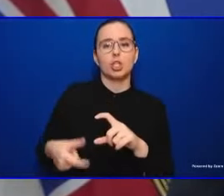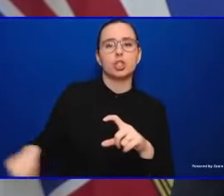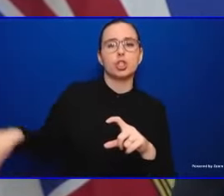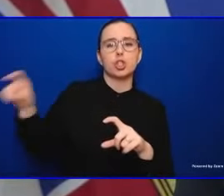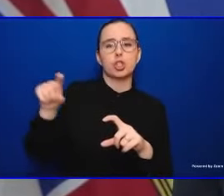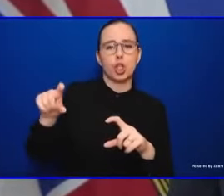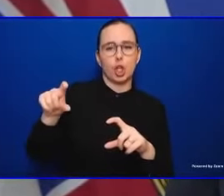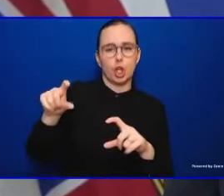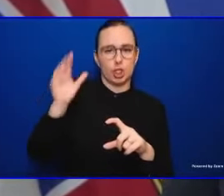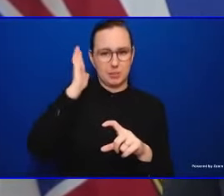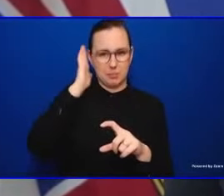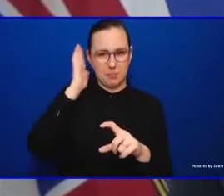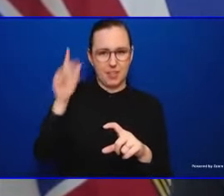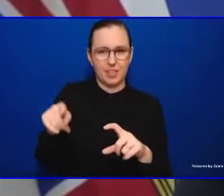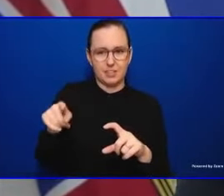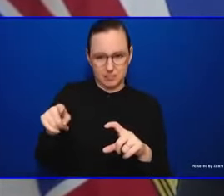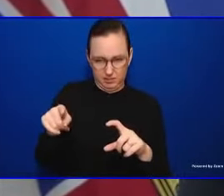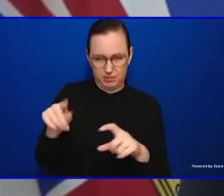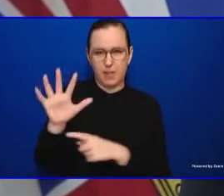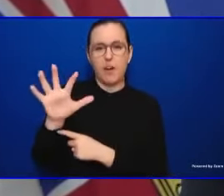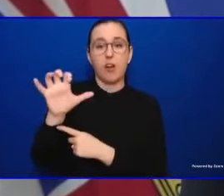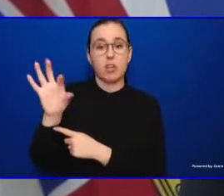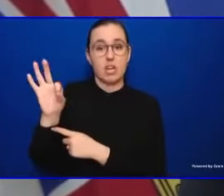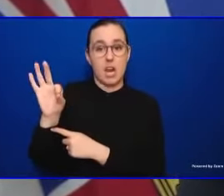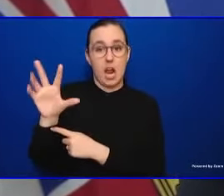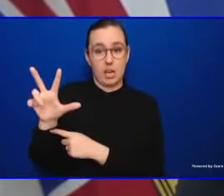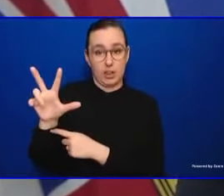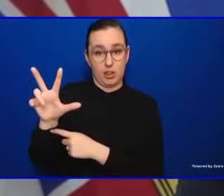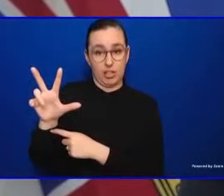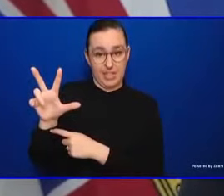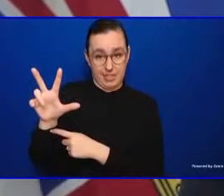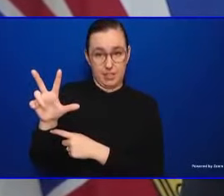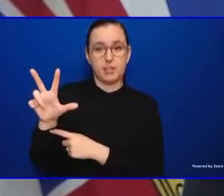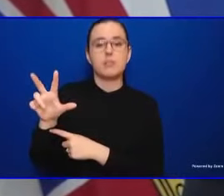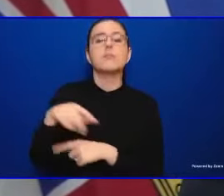total of 25.2%. With respect to